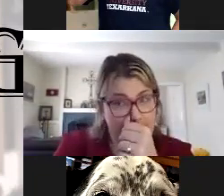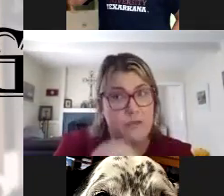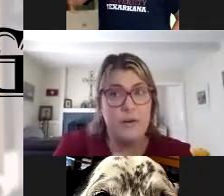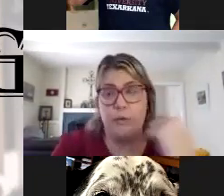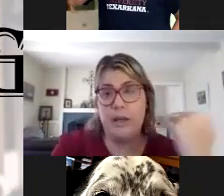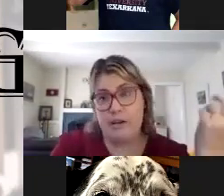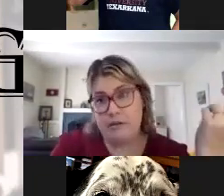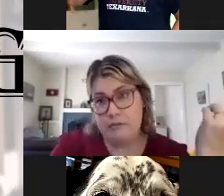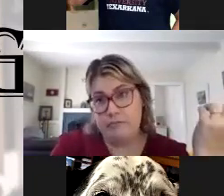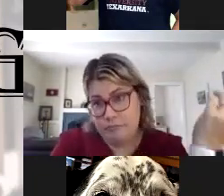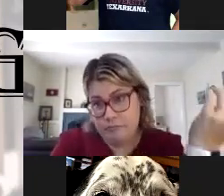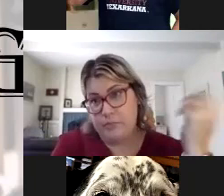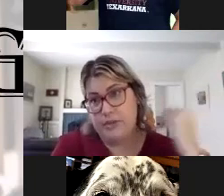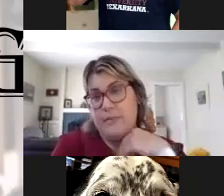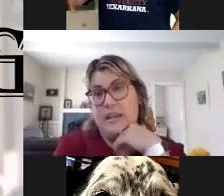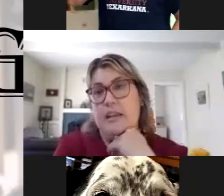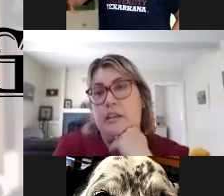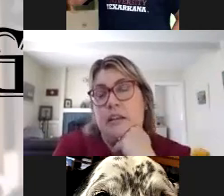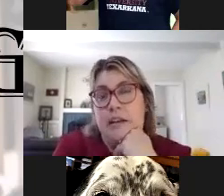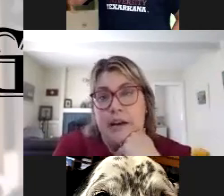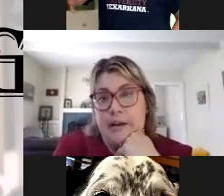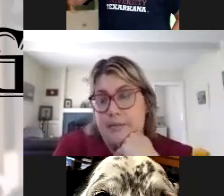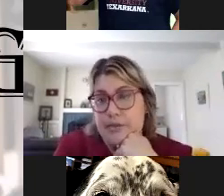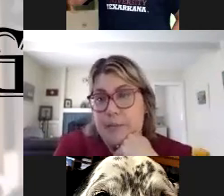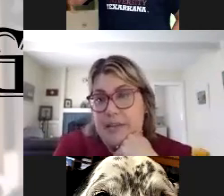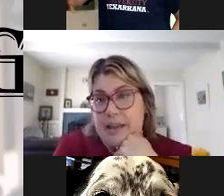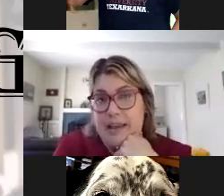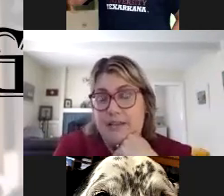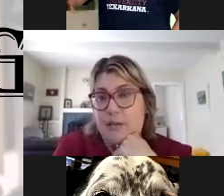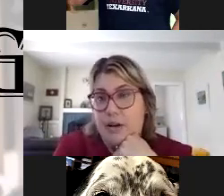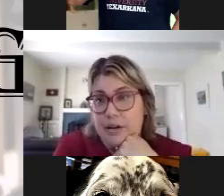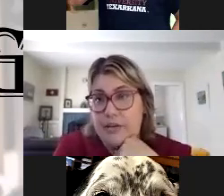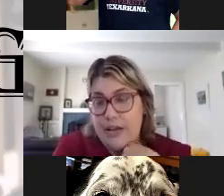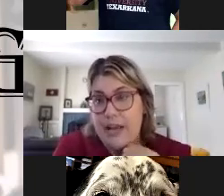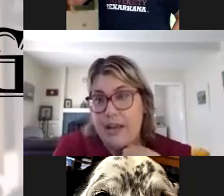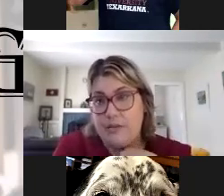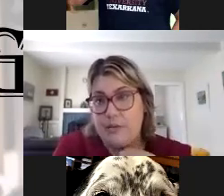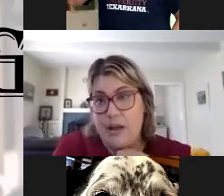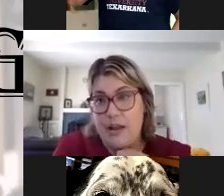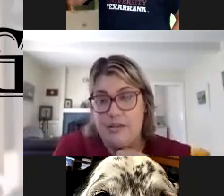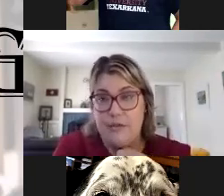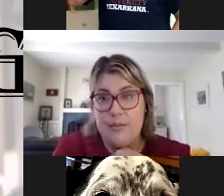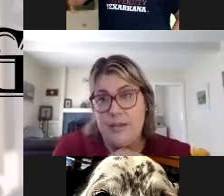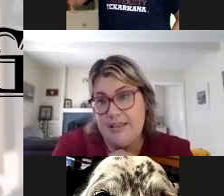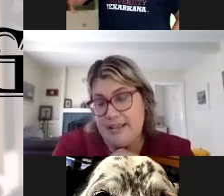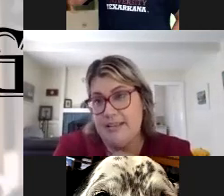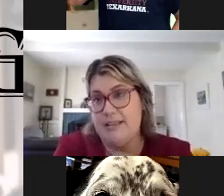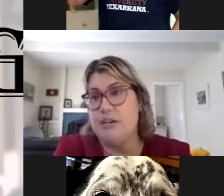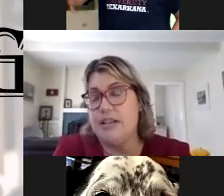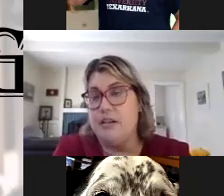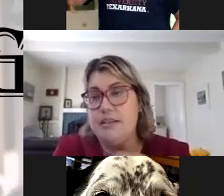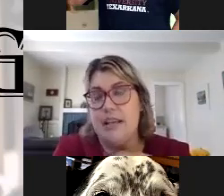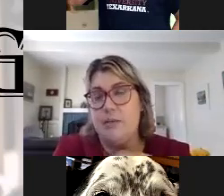the popular vote winner would be Trump in that case. So all 38 Electoral College votes, because Texas